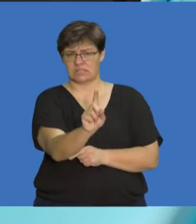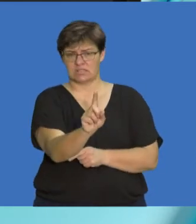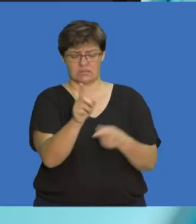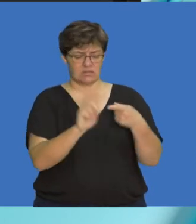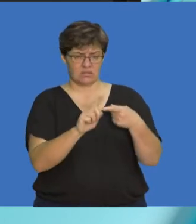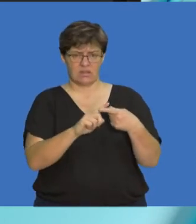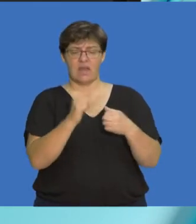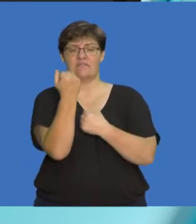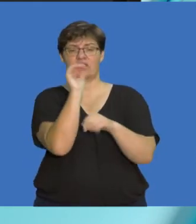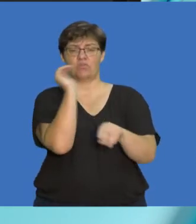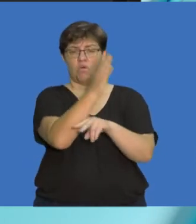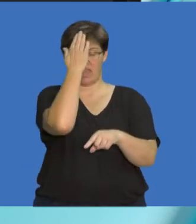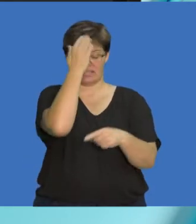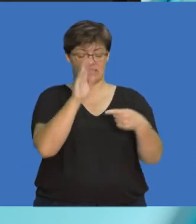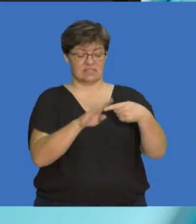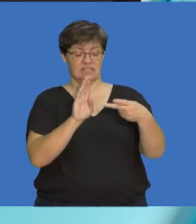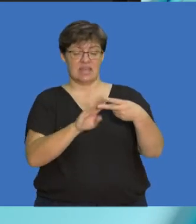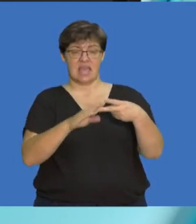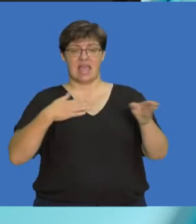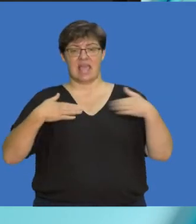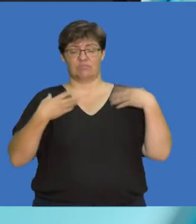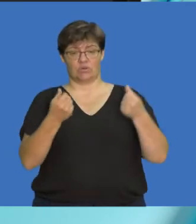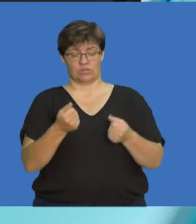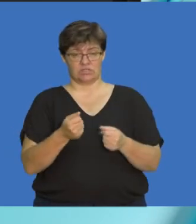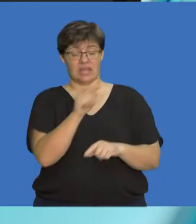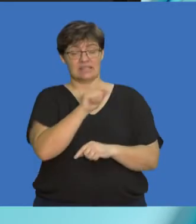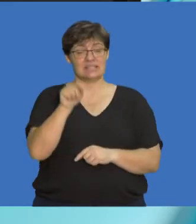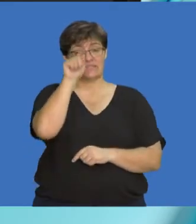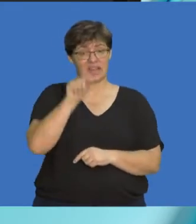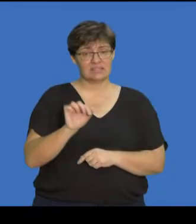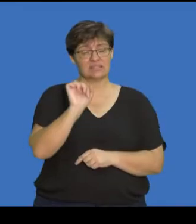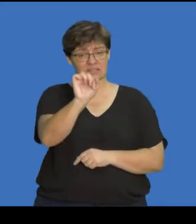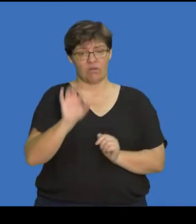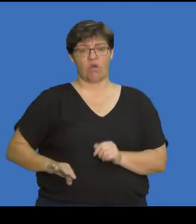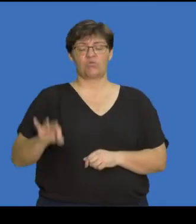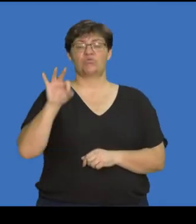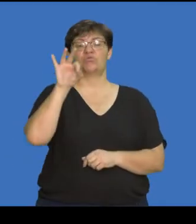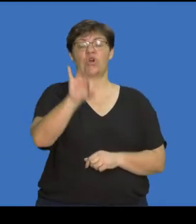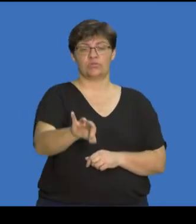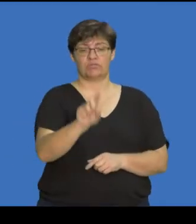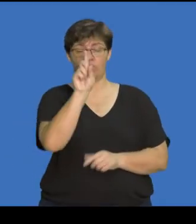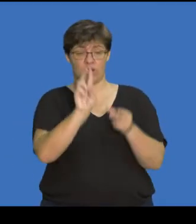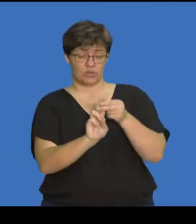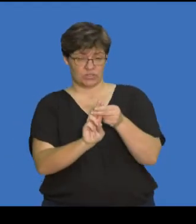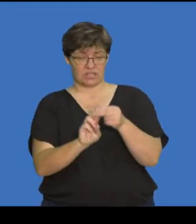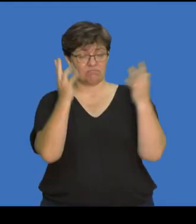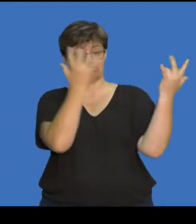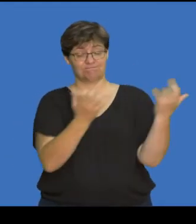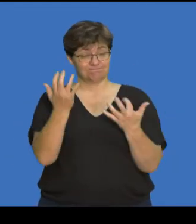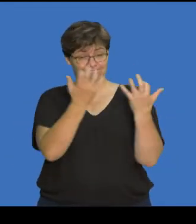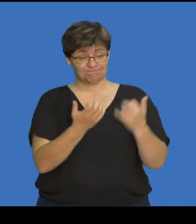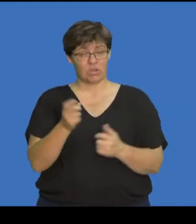factory overheads and your admin cost divided by your contribution per unit, which we calculated